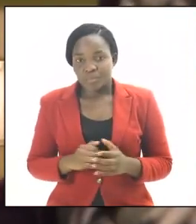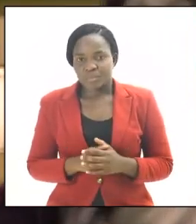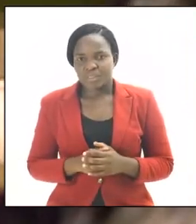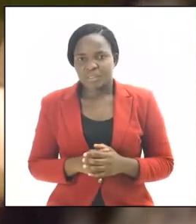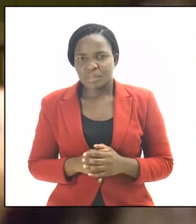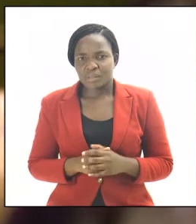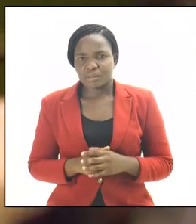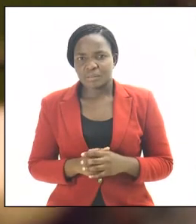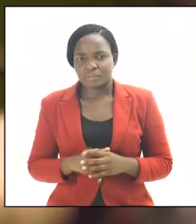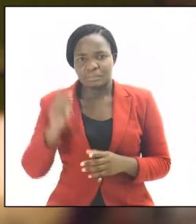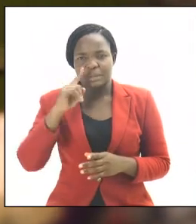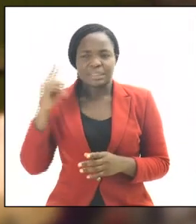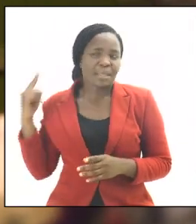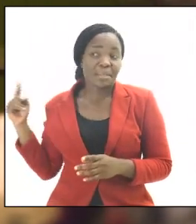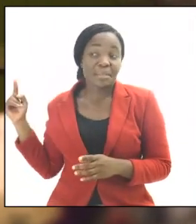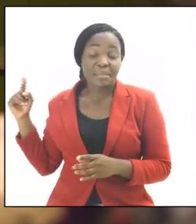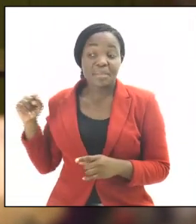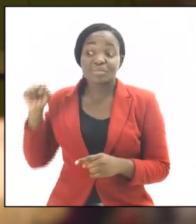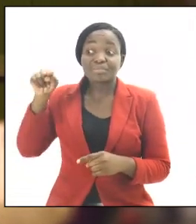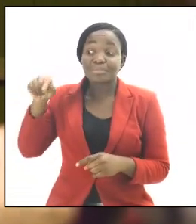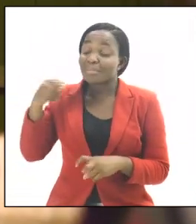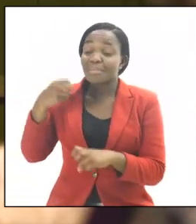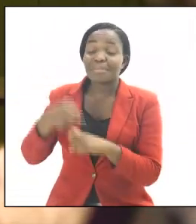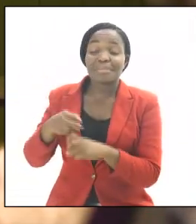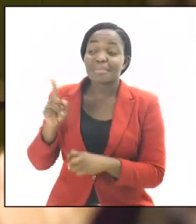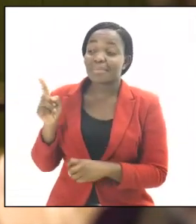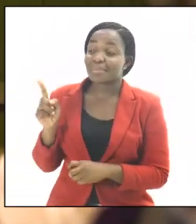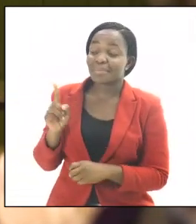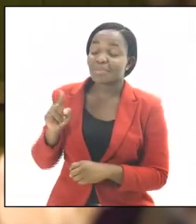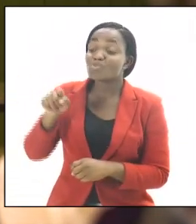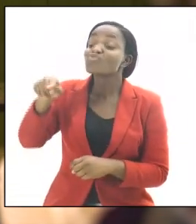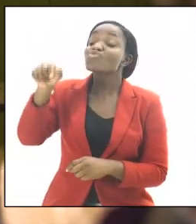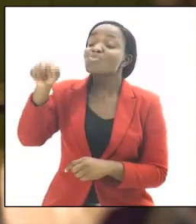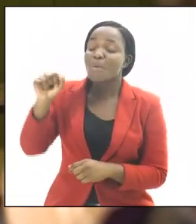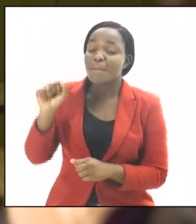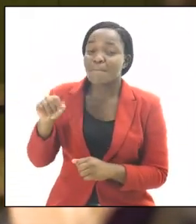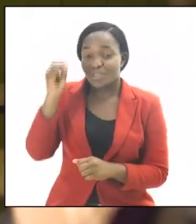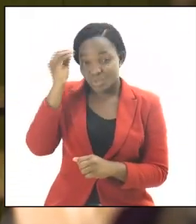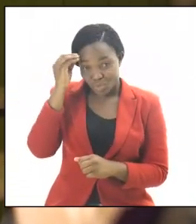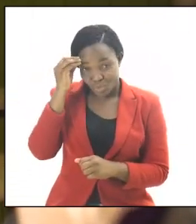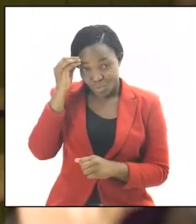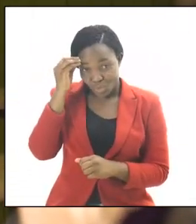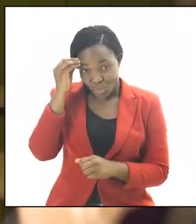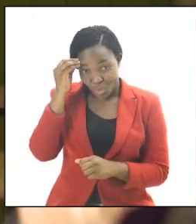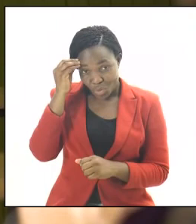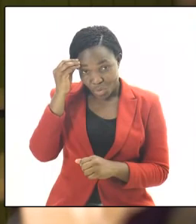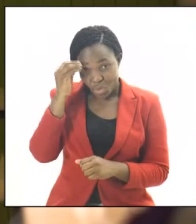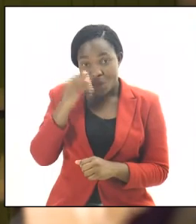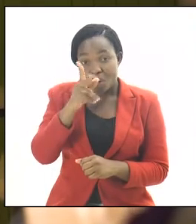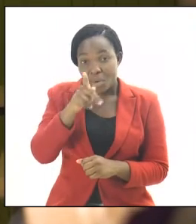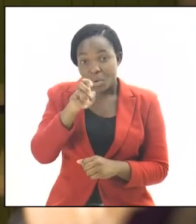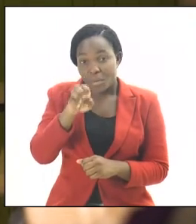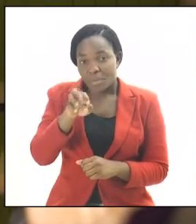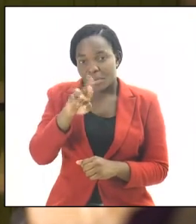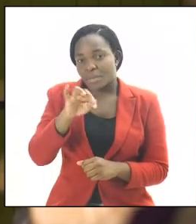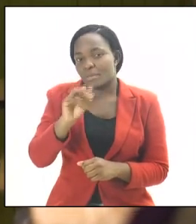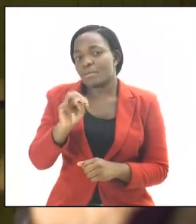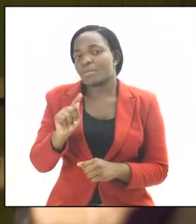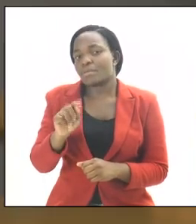so difficult, you two. You just have to know what is meant by the perimeter of the shaded part.